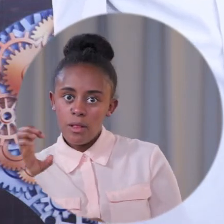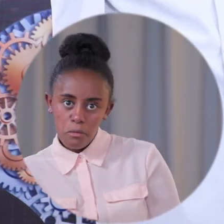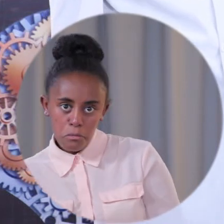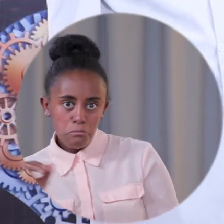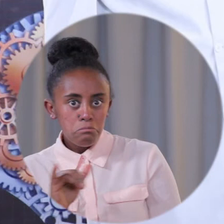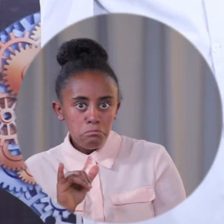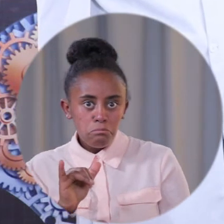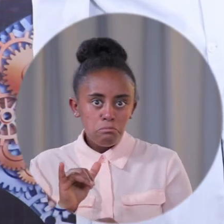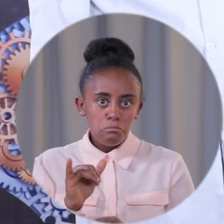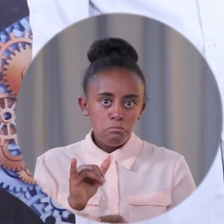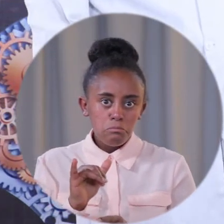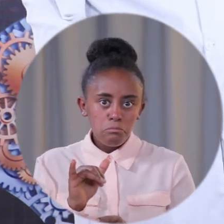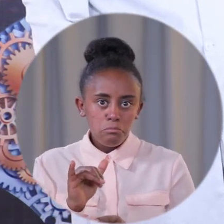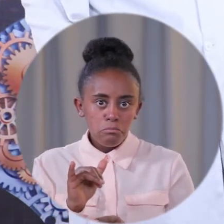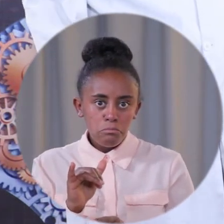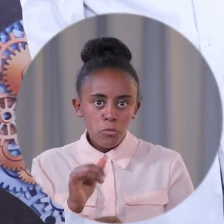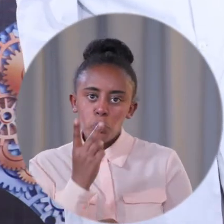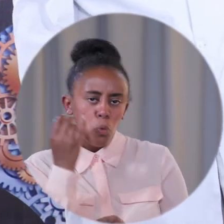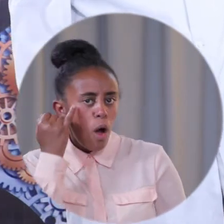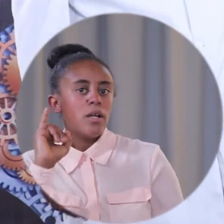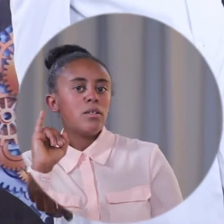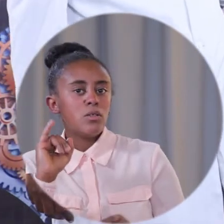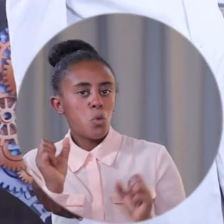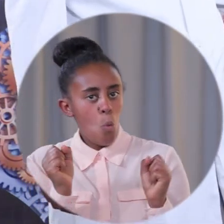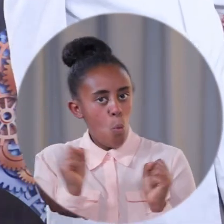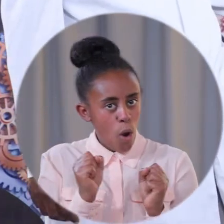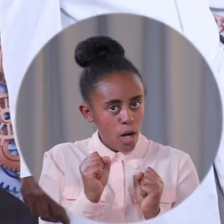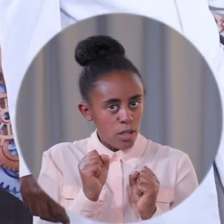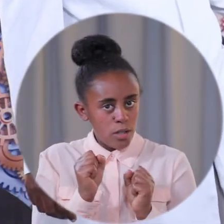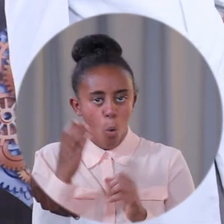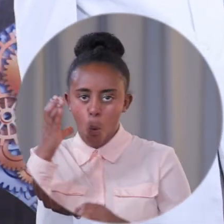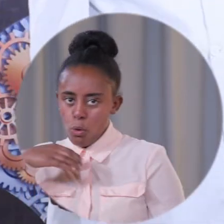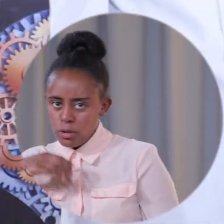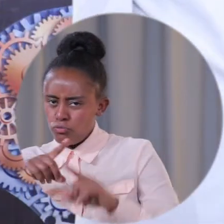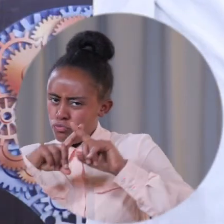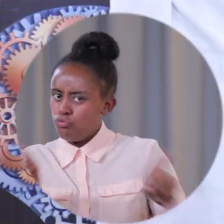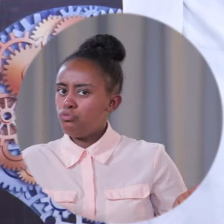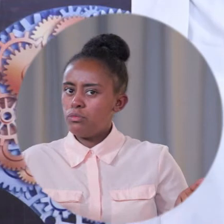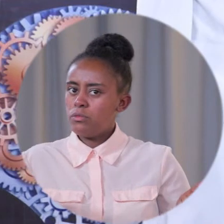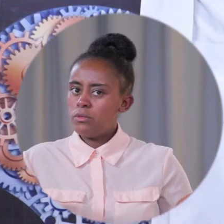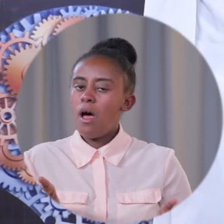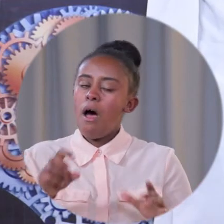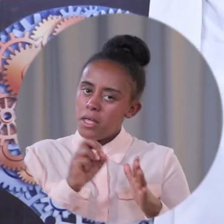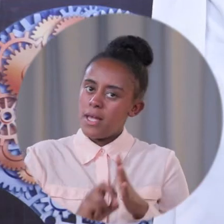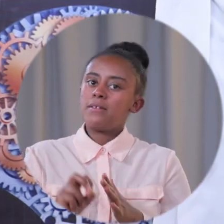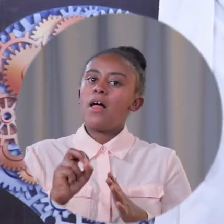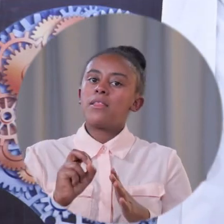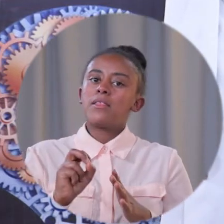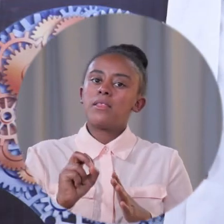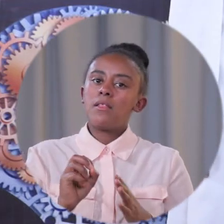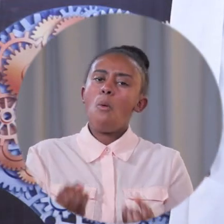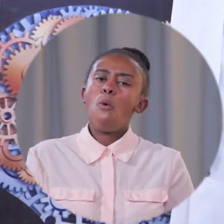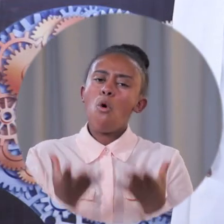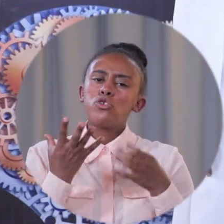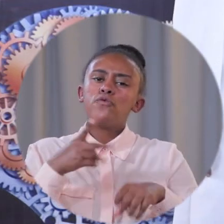it indicates two different ideas. As a result, most